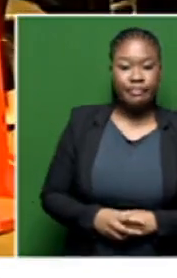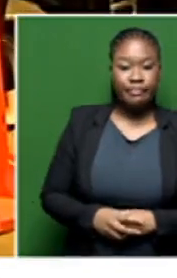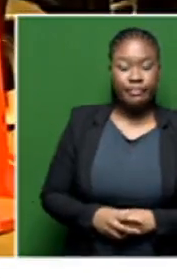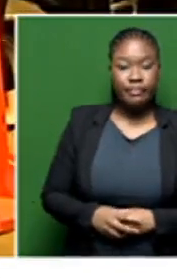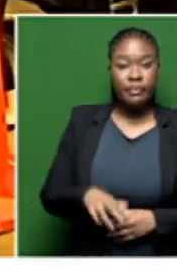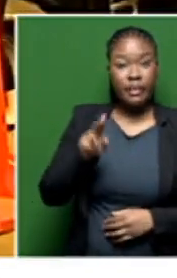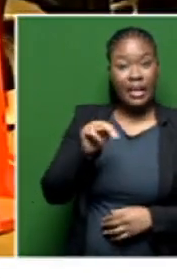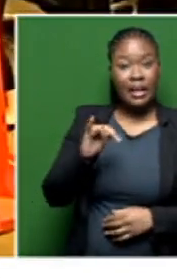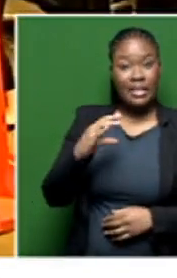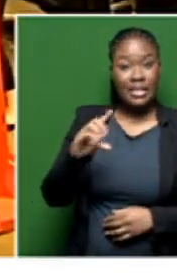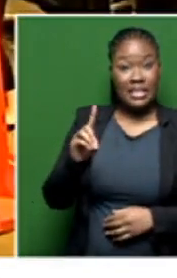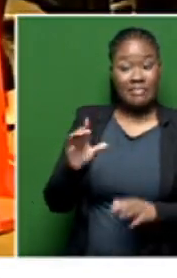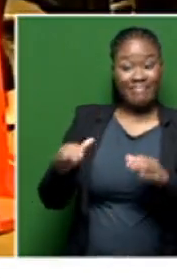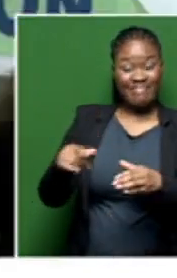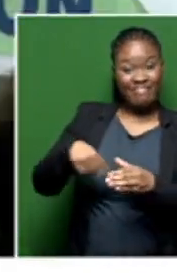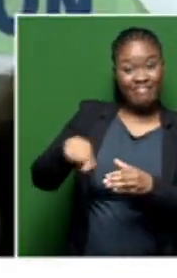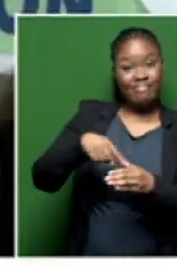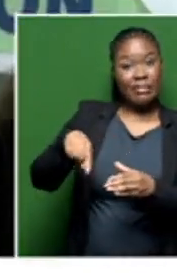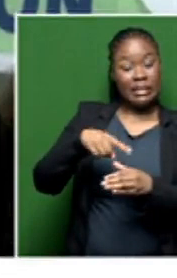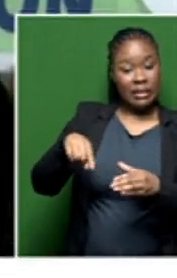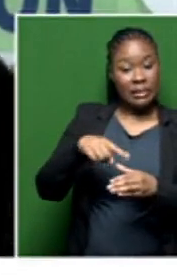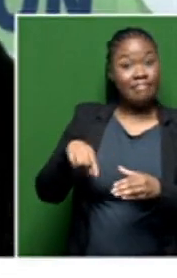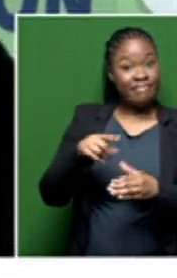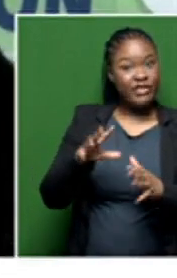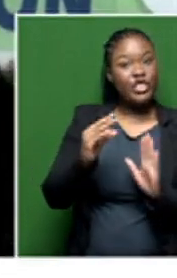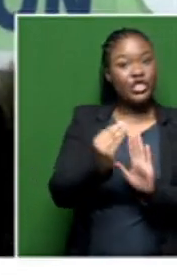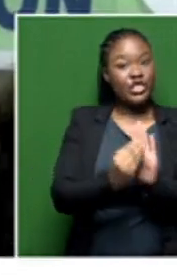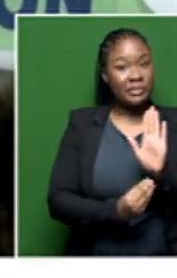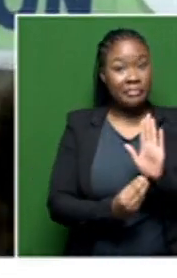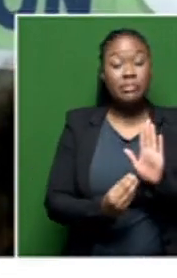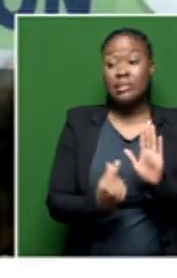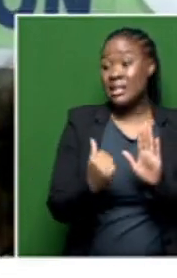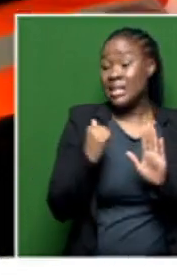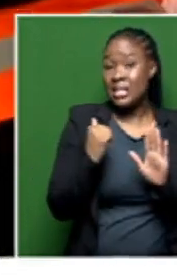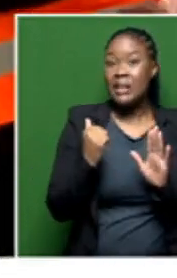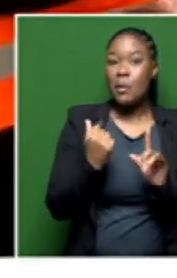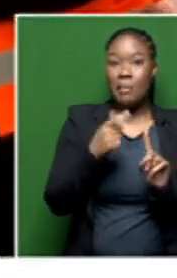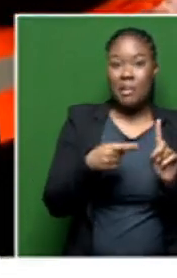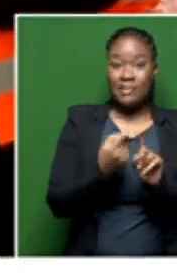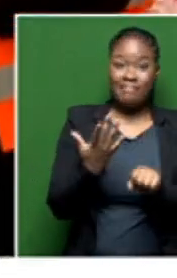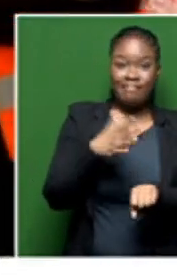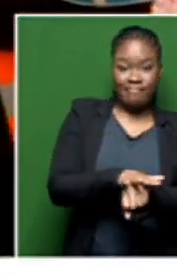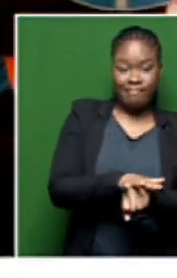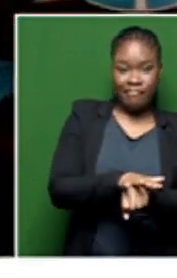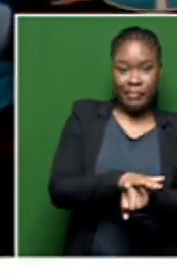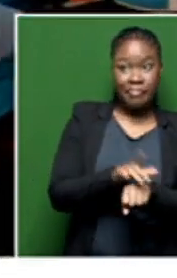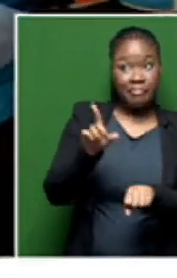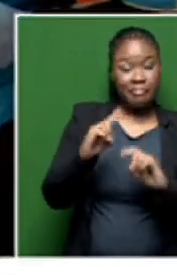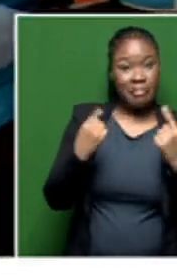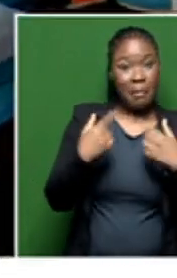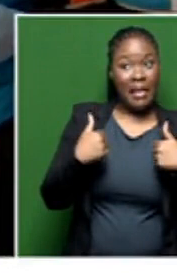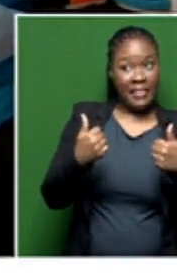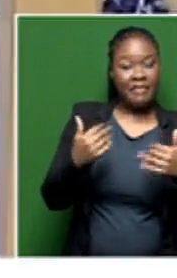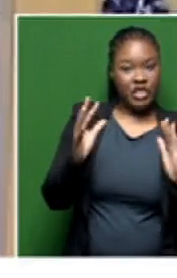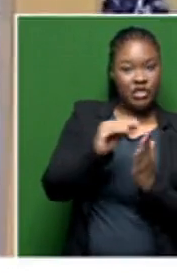The National Institute for Communicable Diseases says one COVID-19 death was reported yesterday by the Department of Health, and the overall death